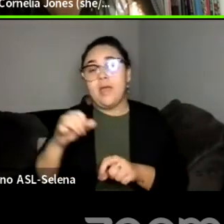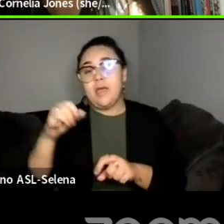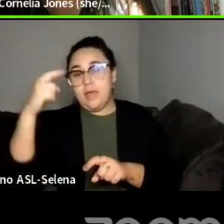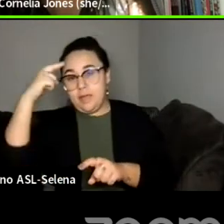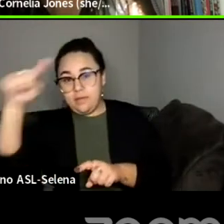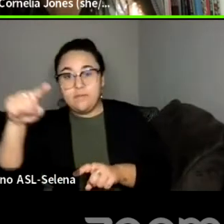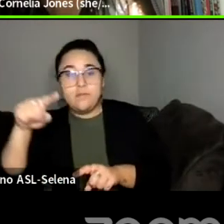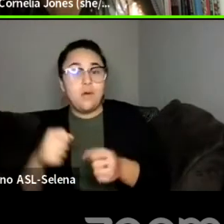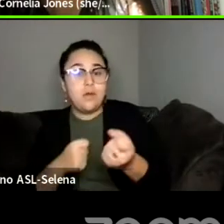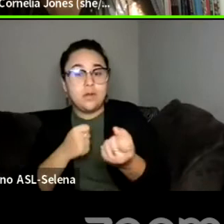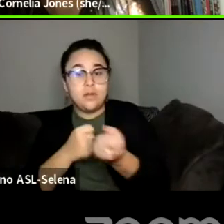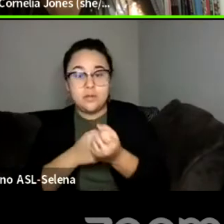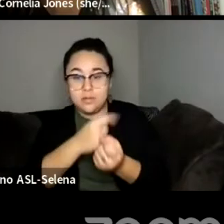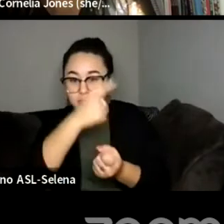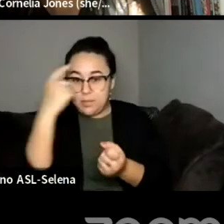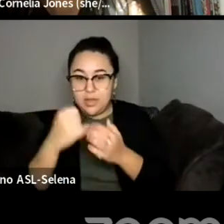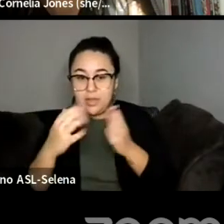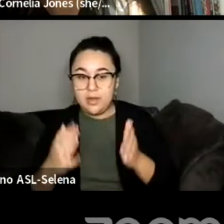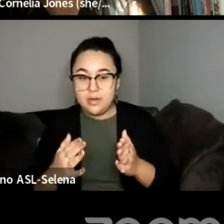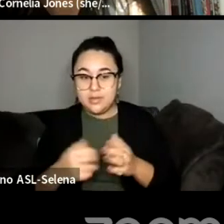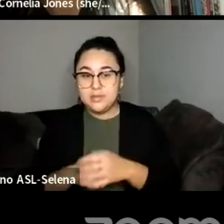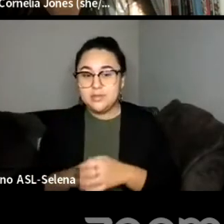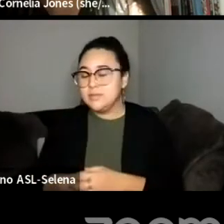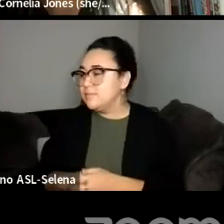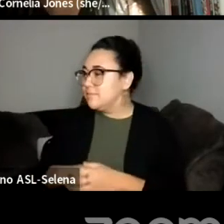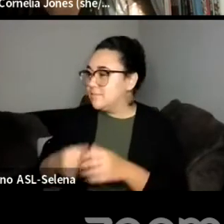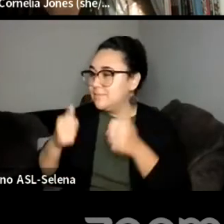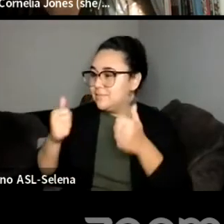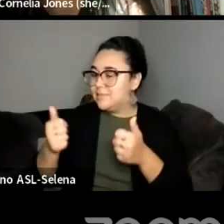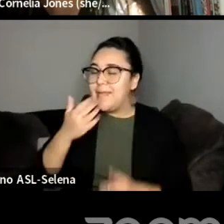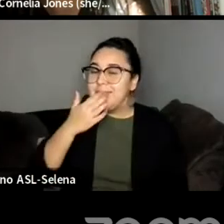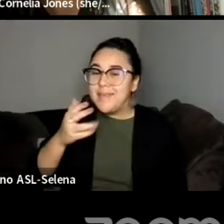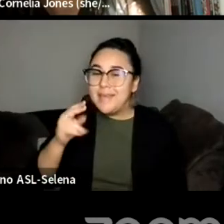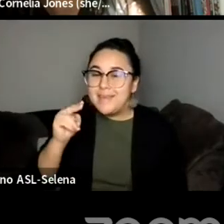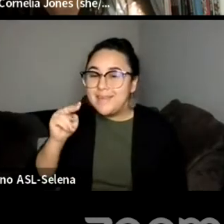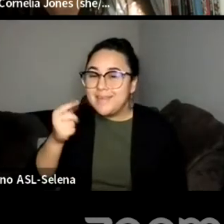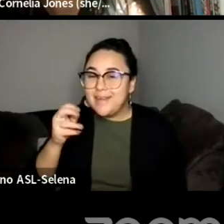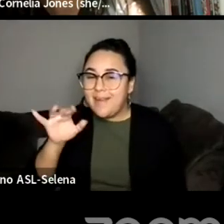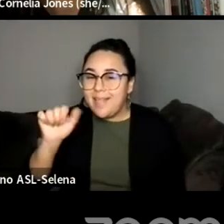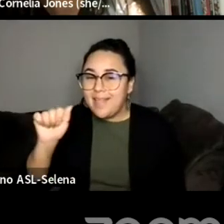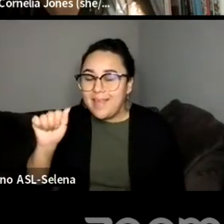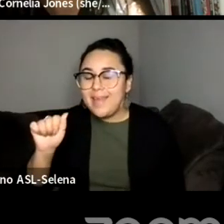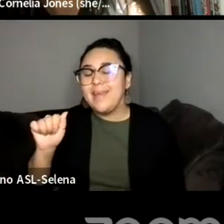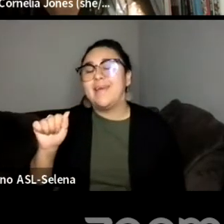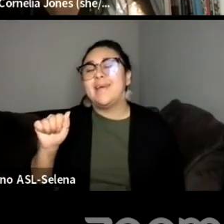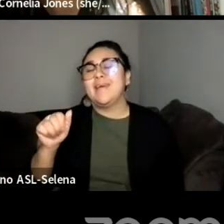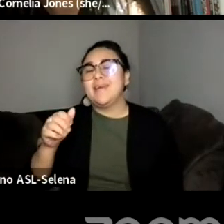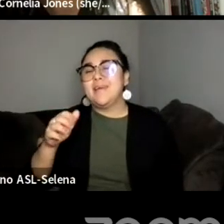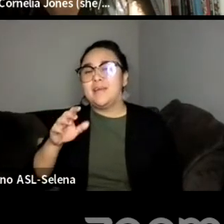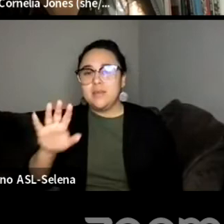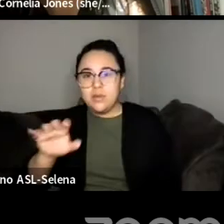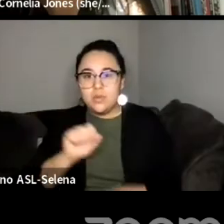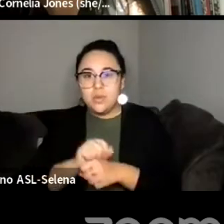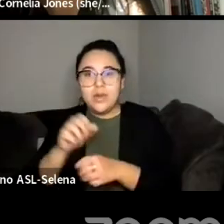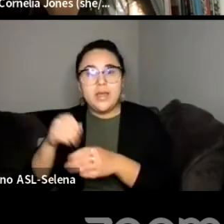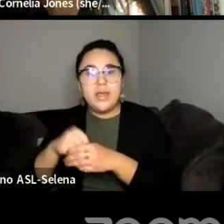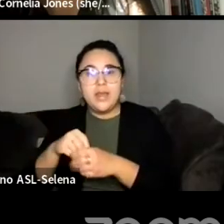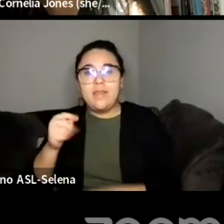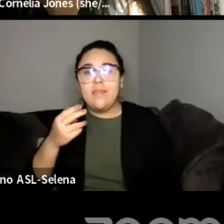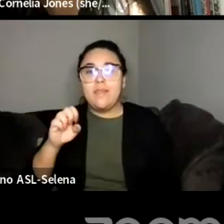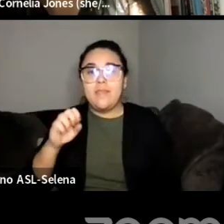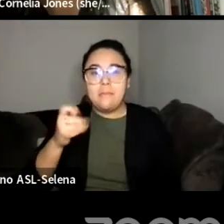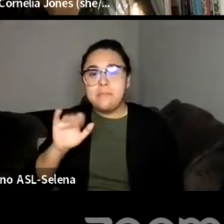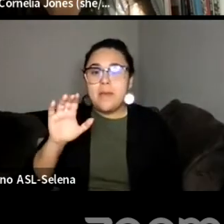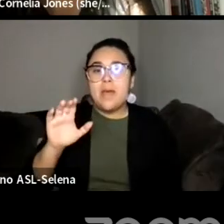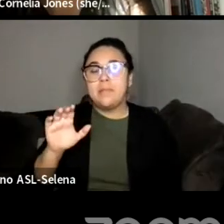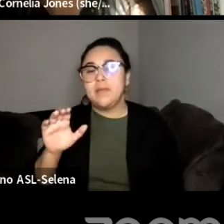of the ways, Thank you, Garlia. Thank you for all of your work at the public and with PAAL and sharing your sidewalk birth story.